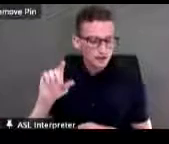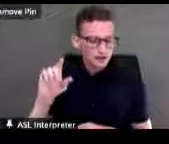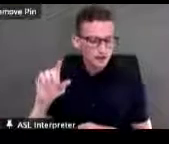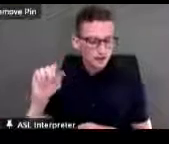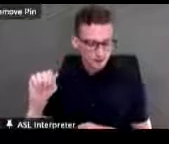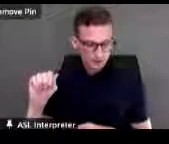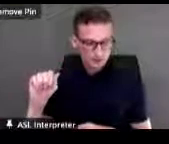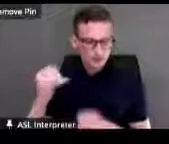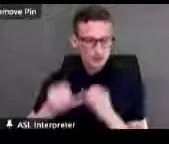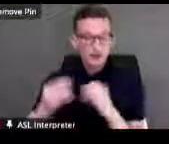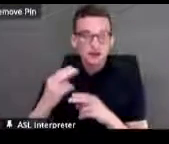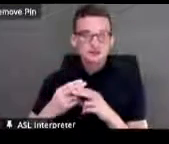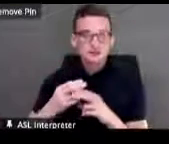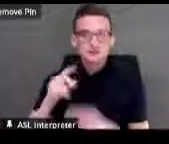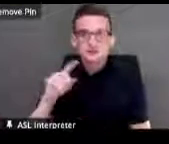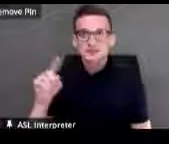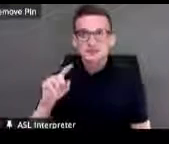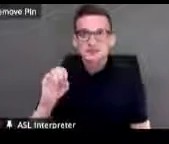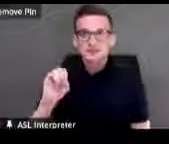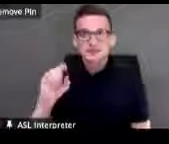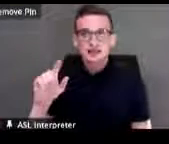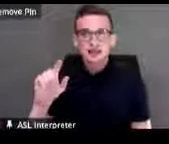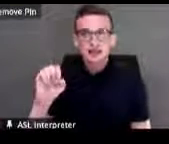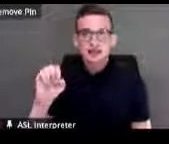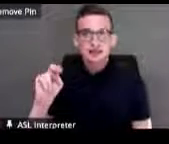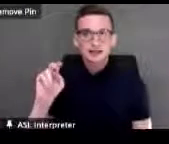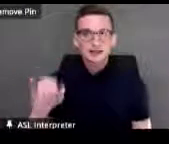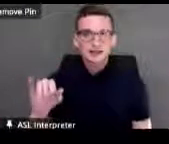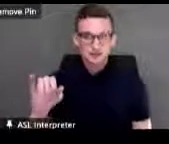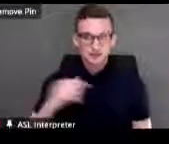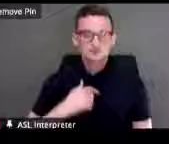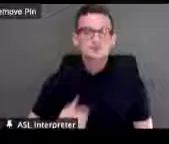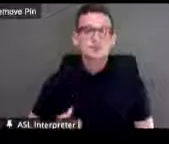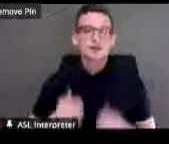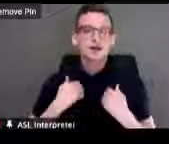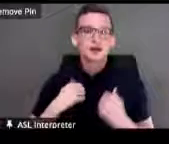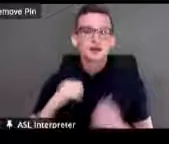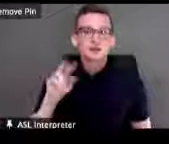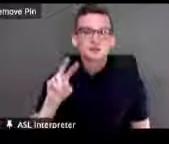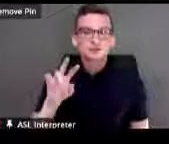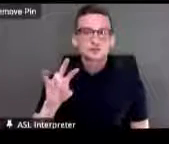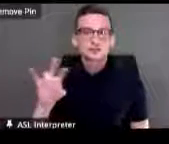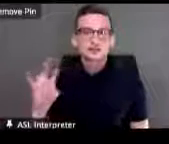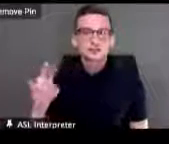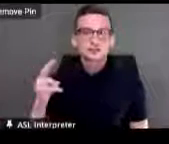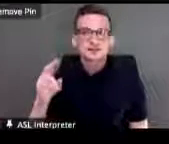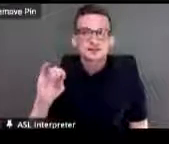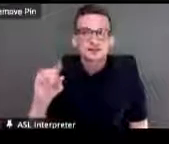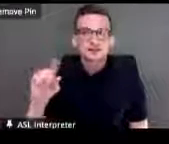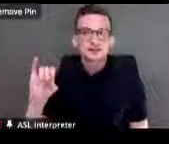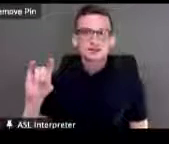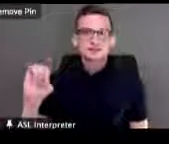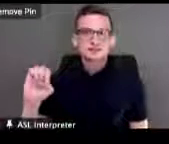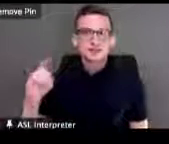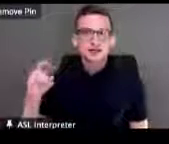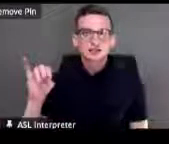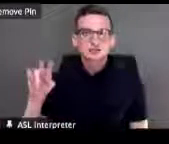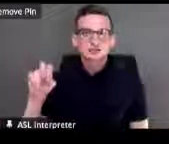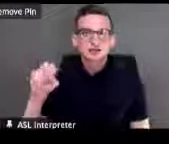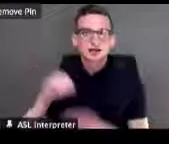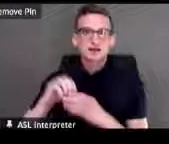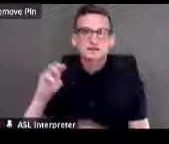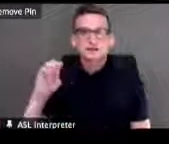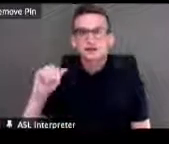is Deleny. I live at 277 Hillside Drive in Mammoth Lakes, Mono